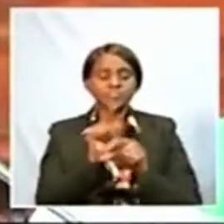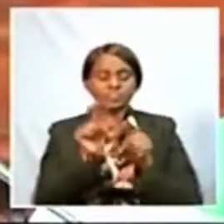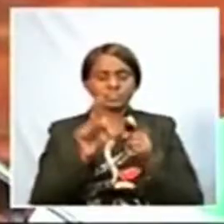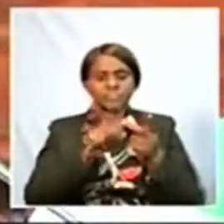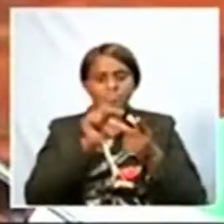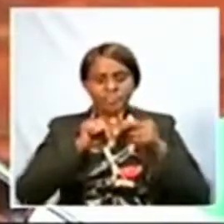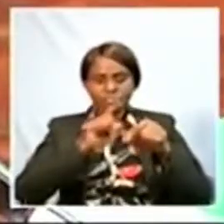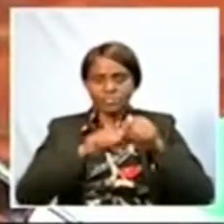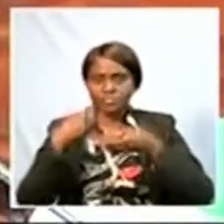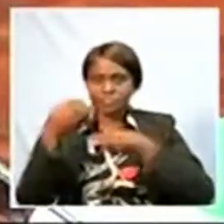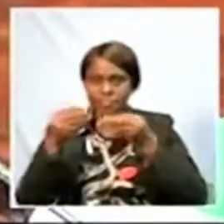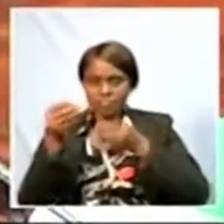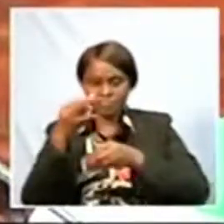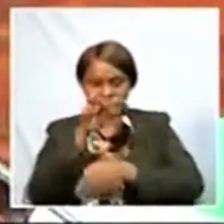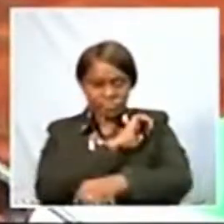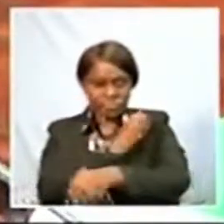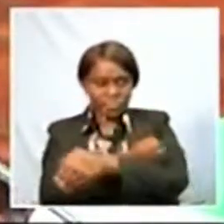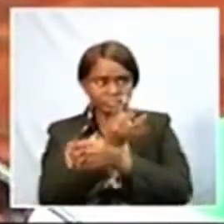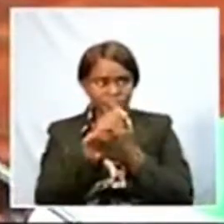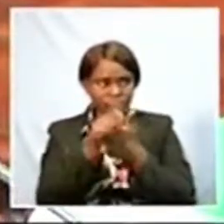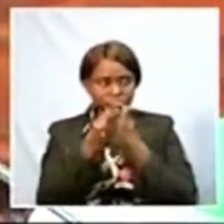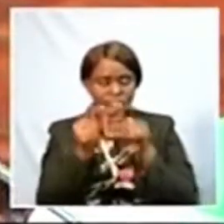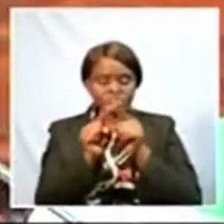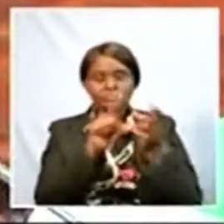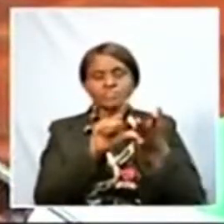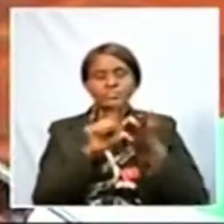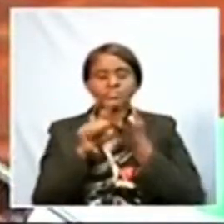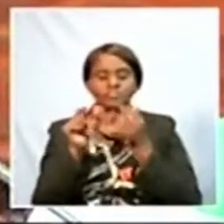timely disbursement of empowerment grants and